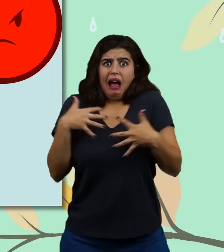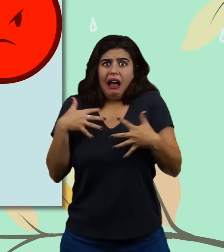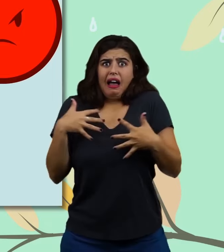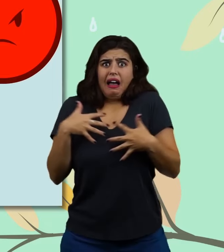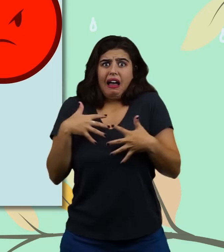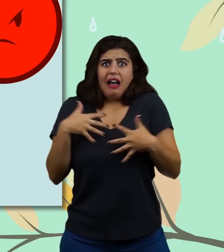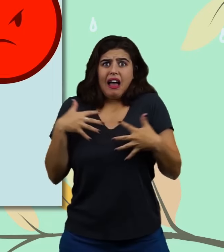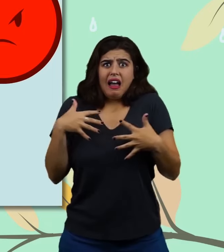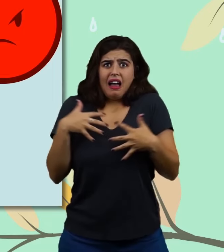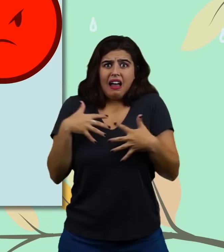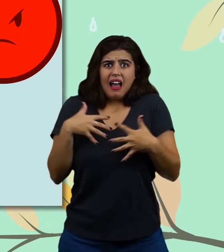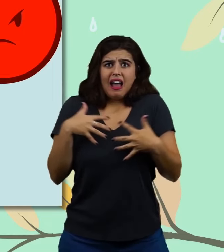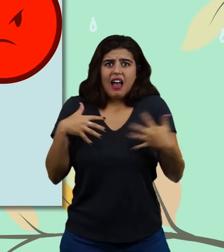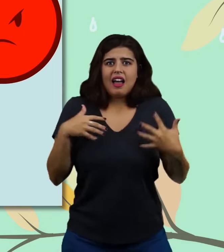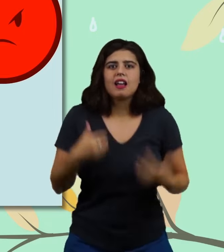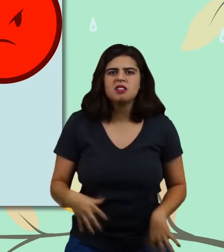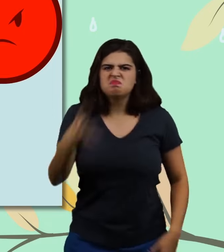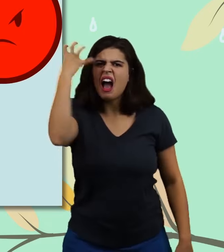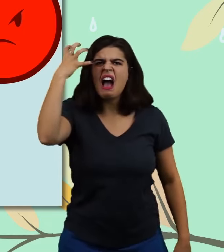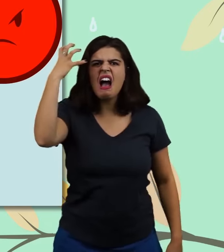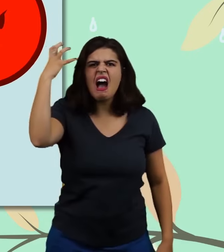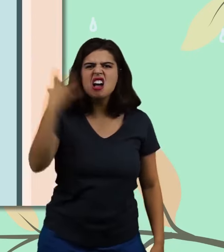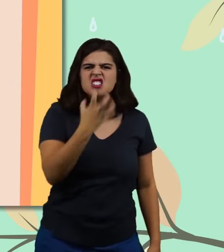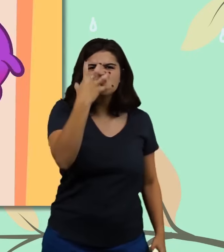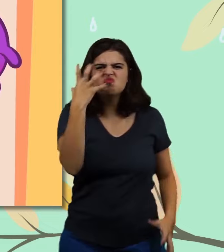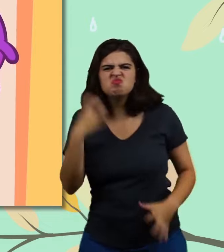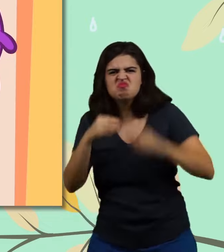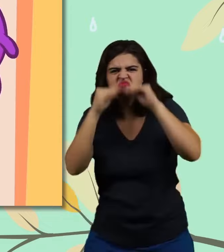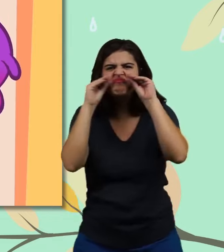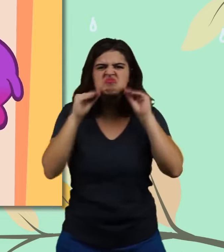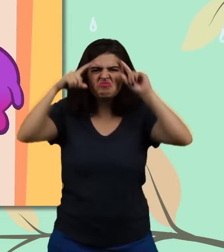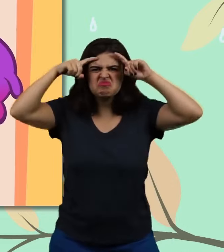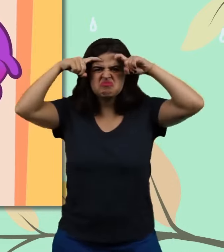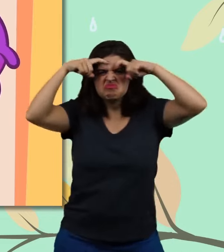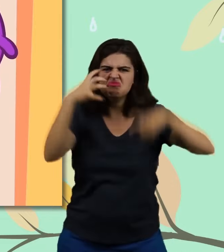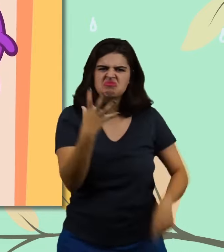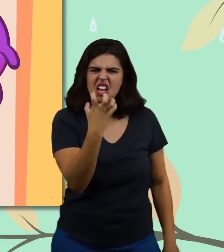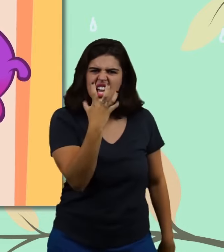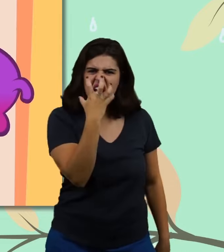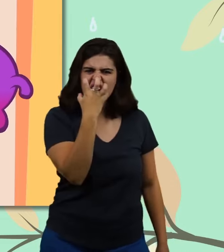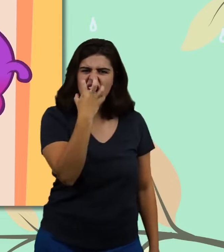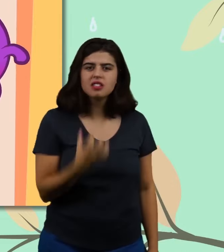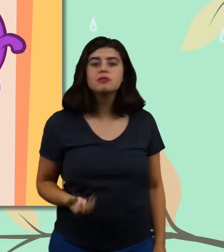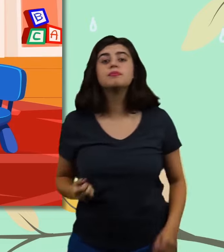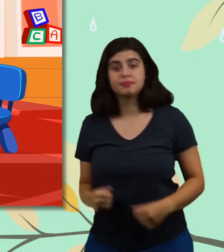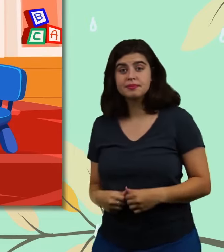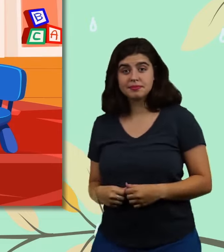wide scared ha ha ha angry if we frown and pout